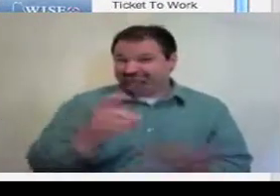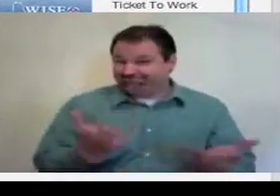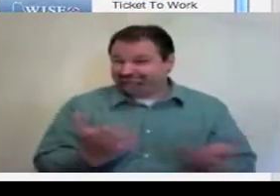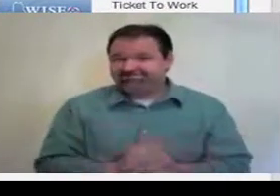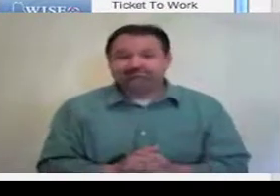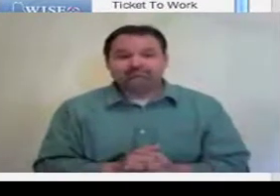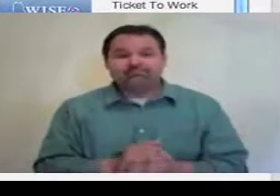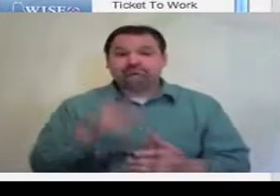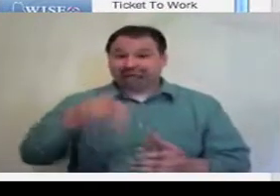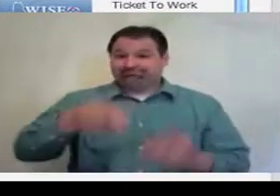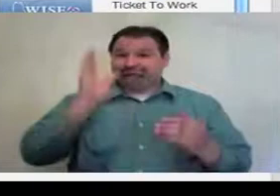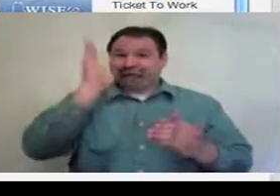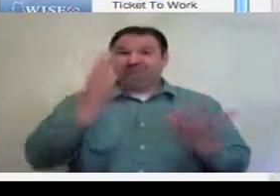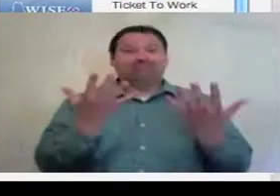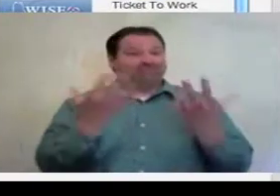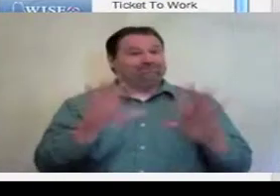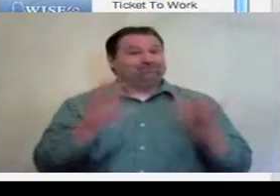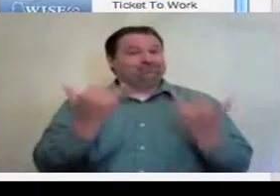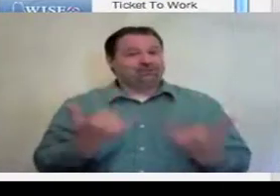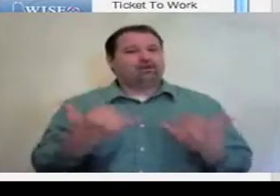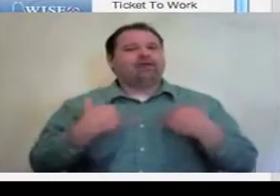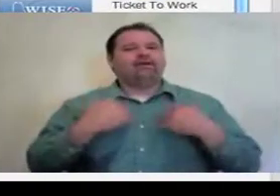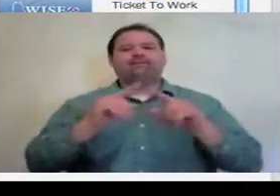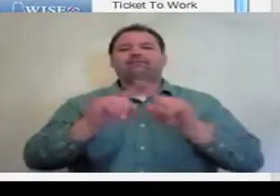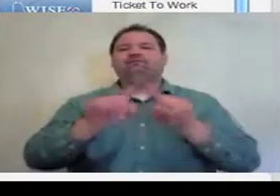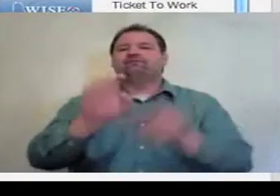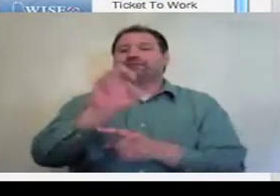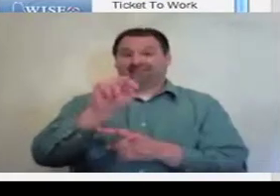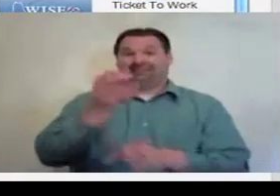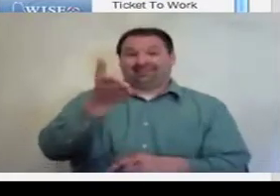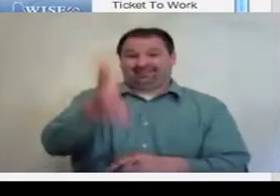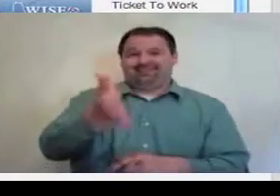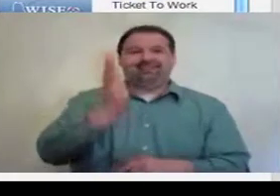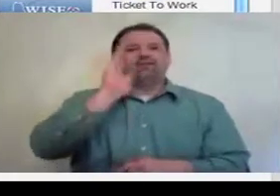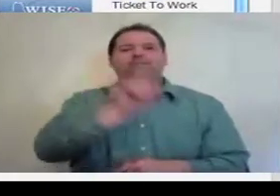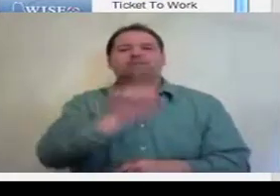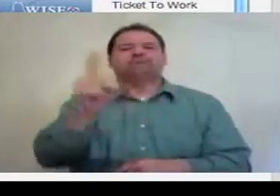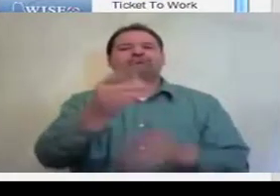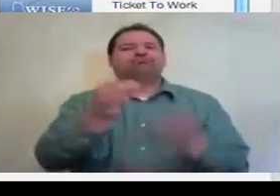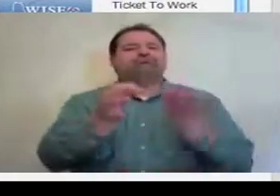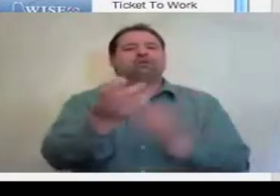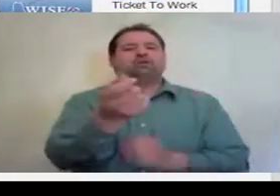Right now, we are going to have the different employment networks come up and talk to you a